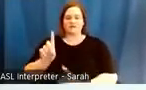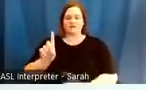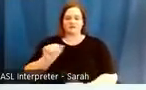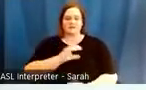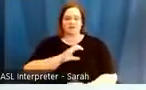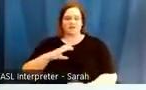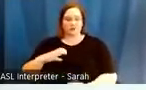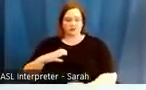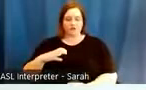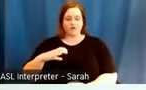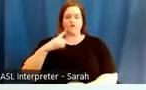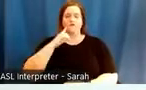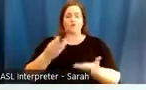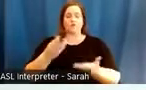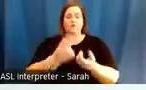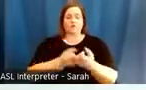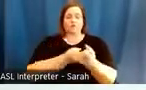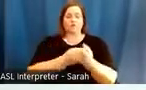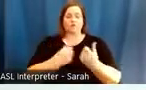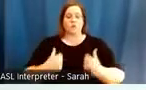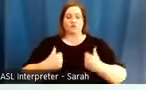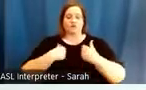on service-supported living options.